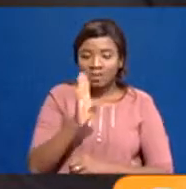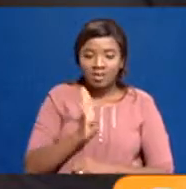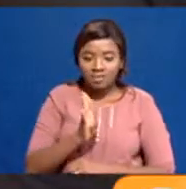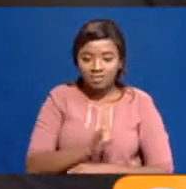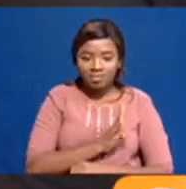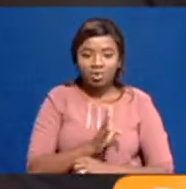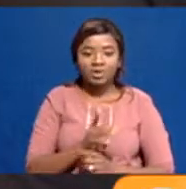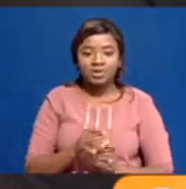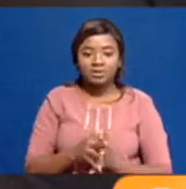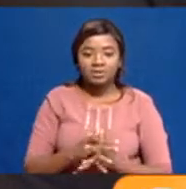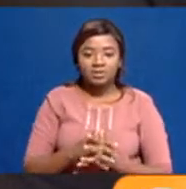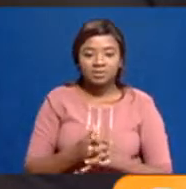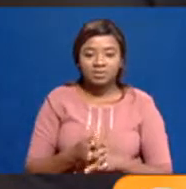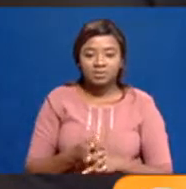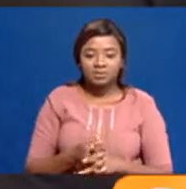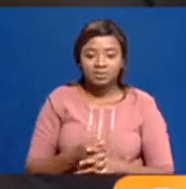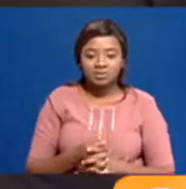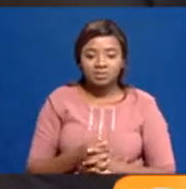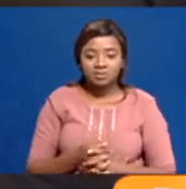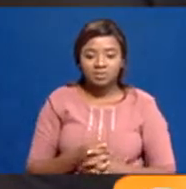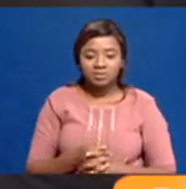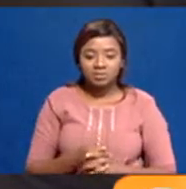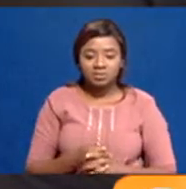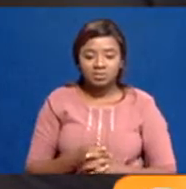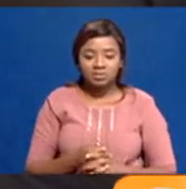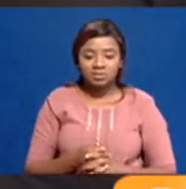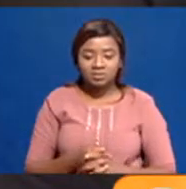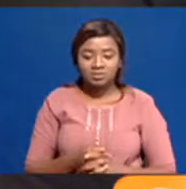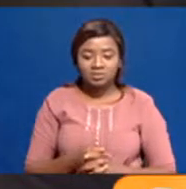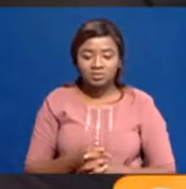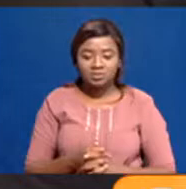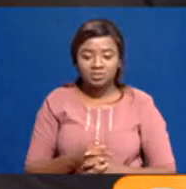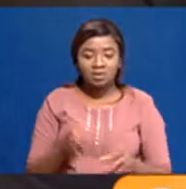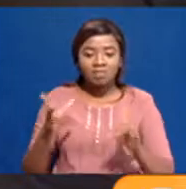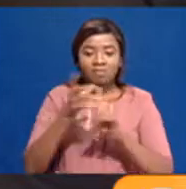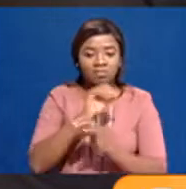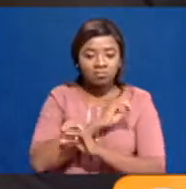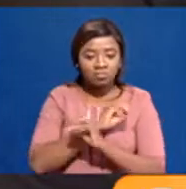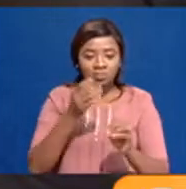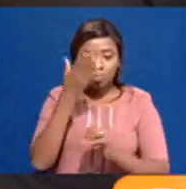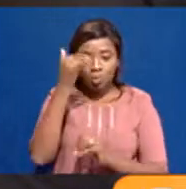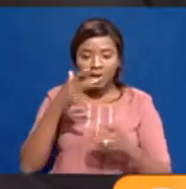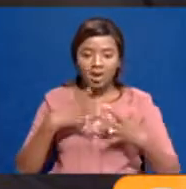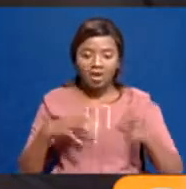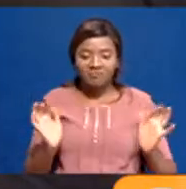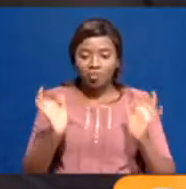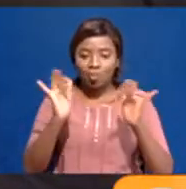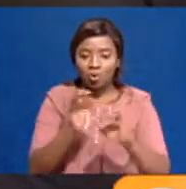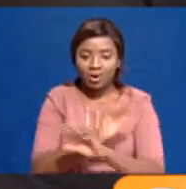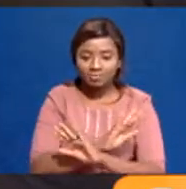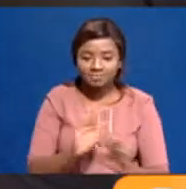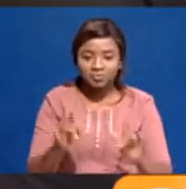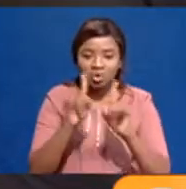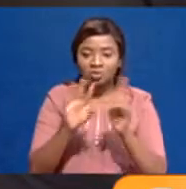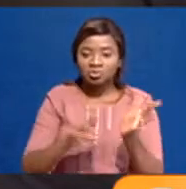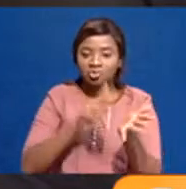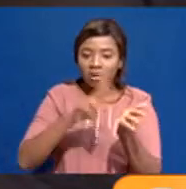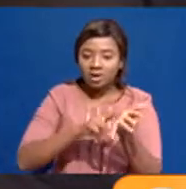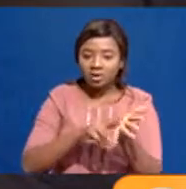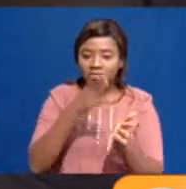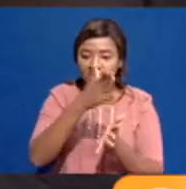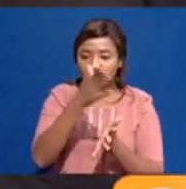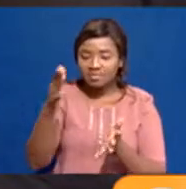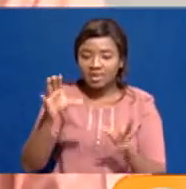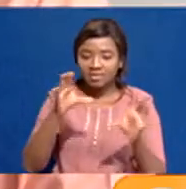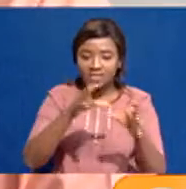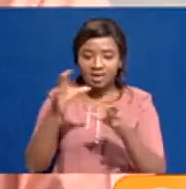directed by National Treasury, one did not meet because they did not have a quorum. So the records at the register of companies might